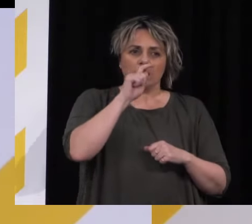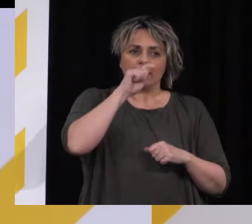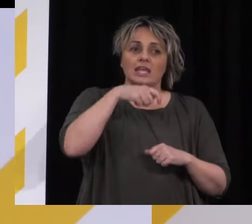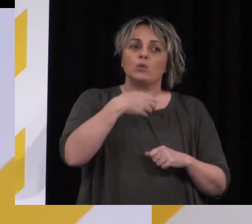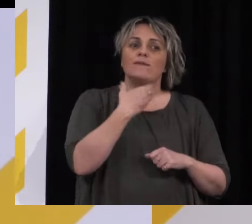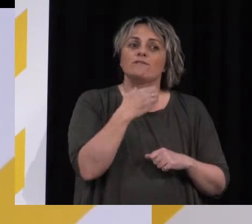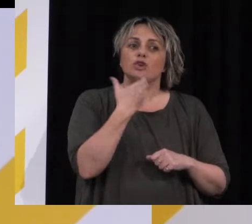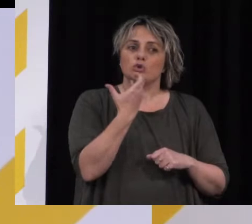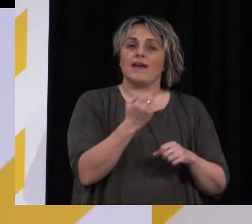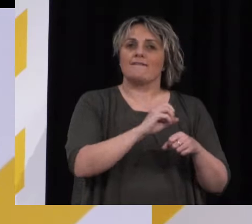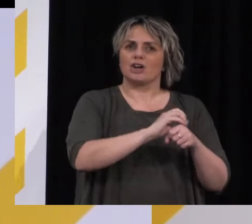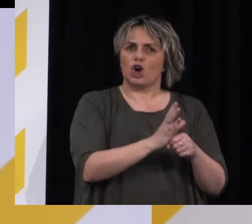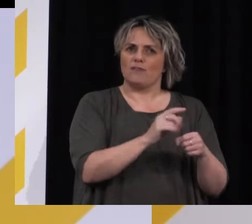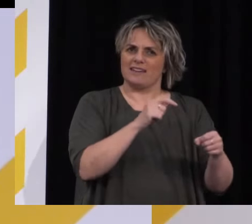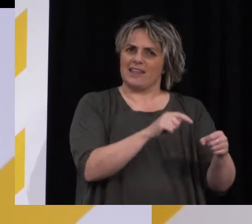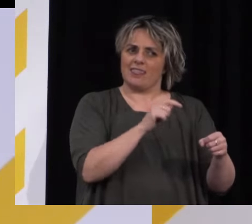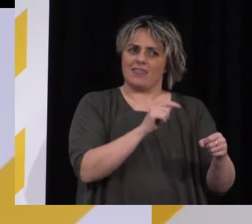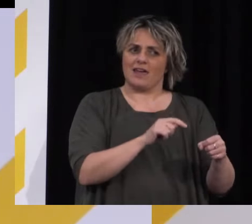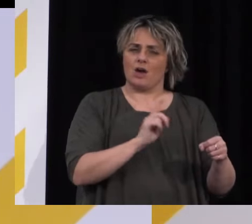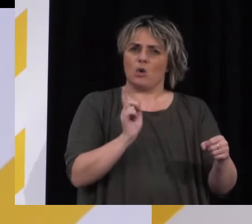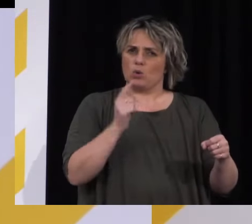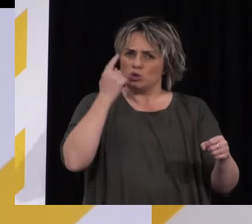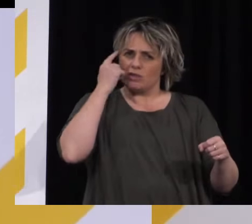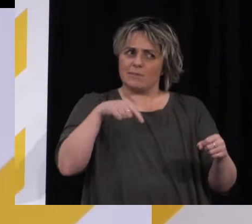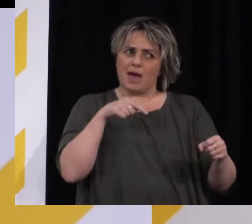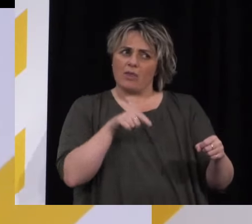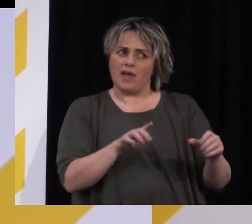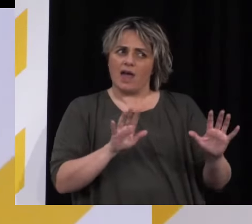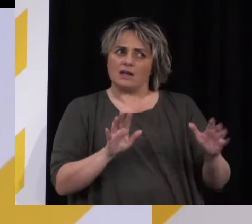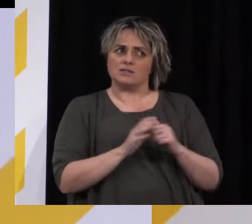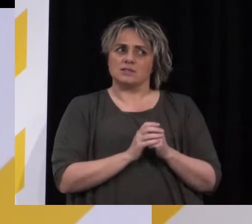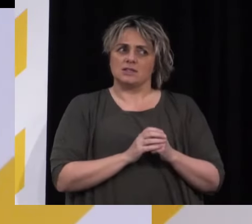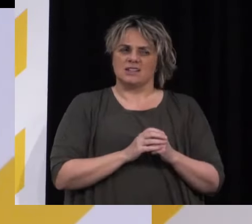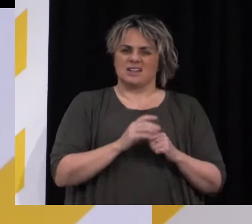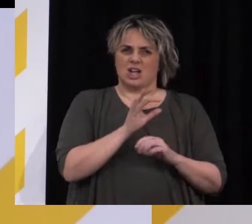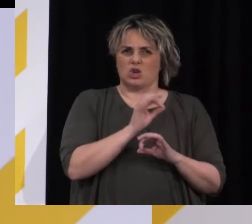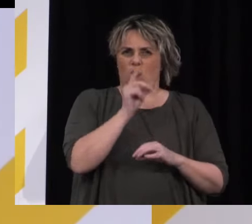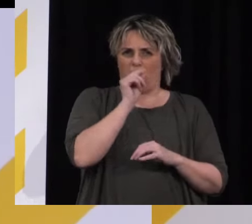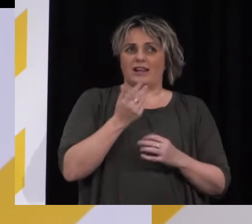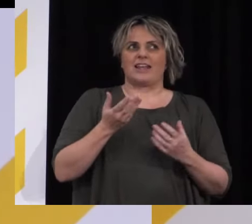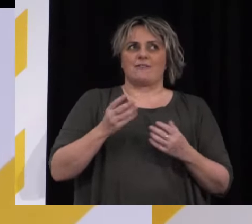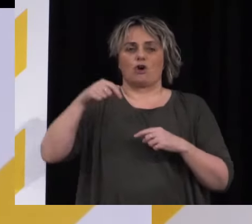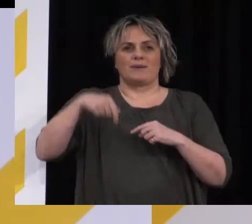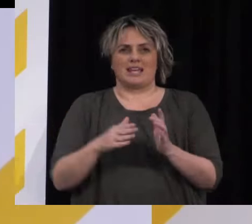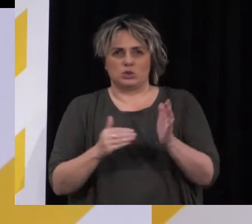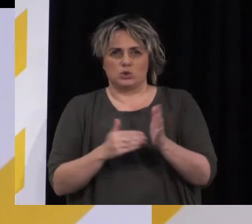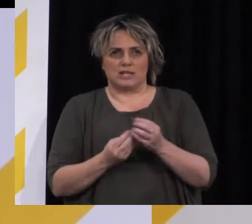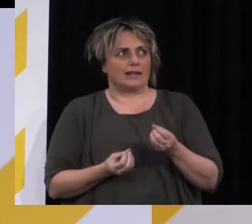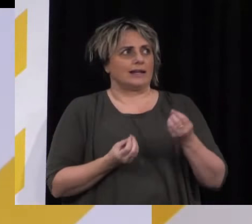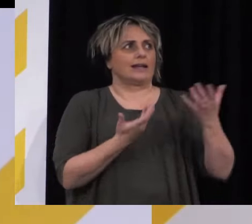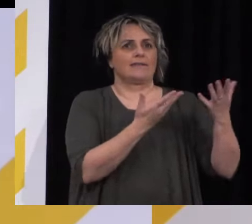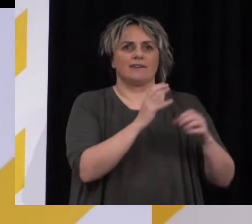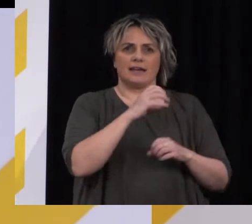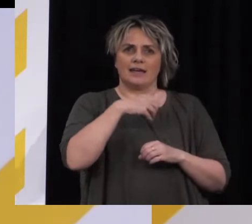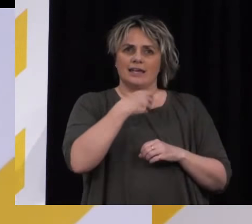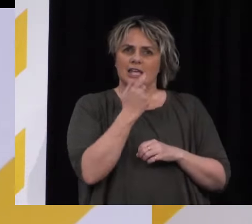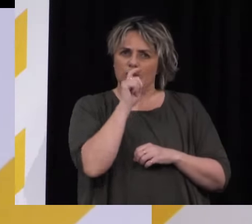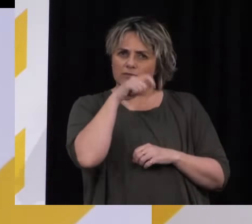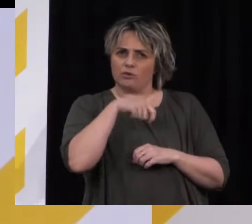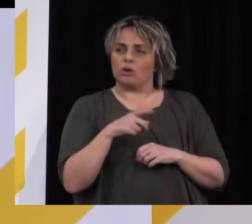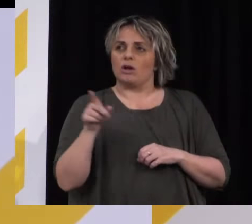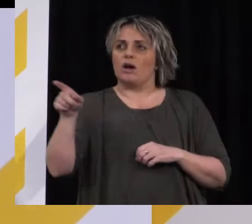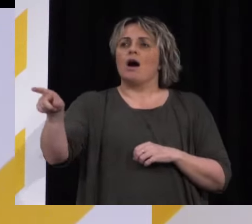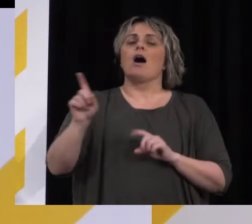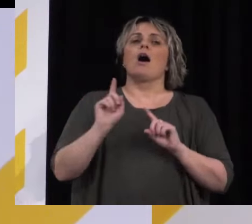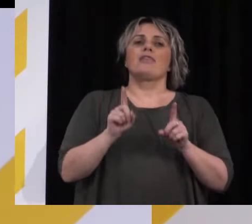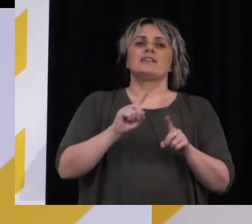advice have you received about that? What do you make of that? Seems pretty unlikely that it originated from here. What's the story? So my understanding is that this relates to a shipment